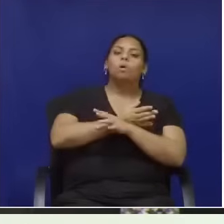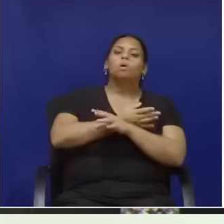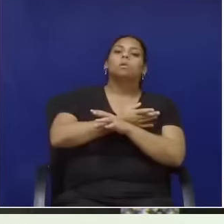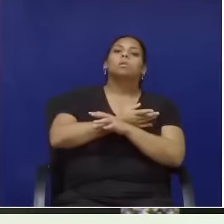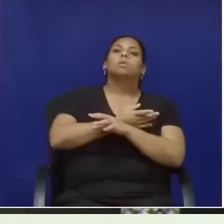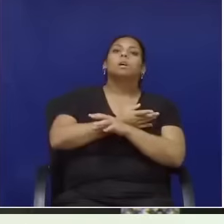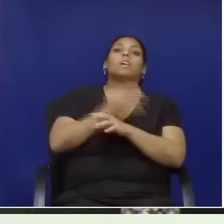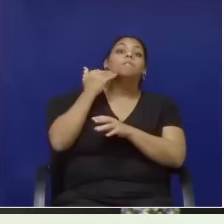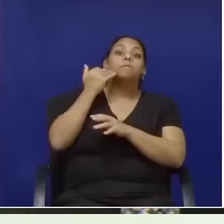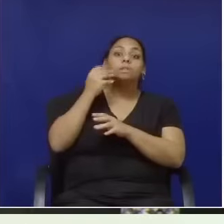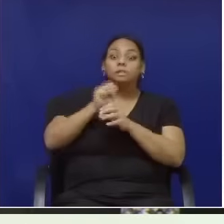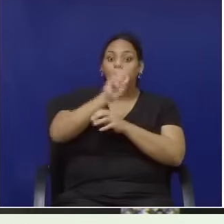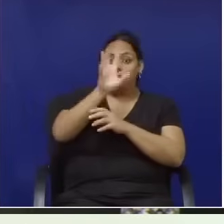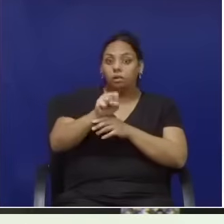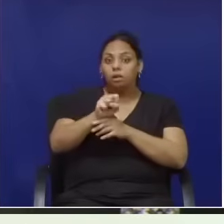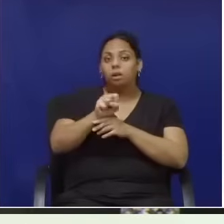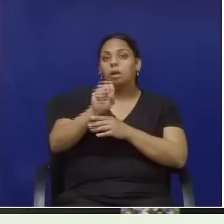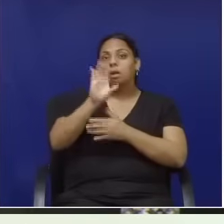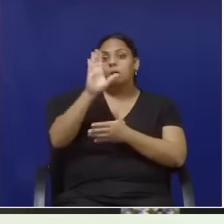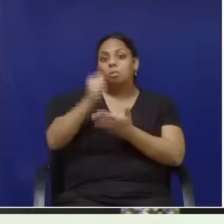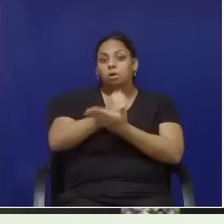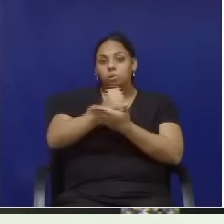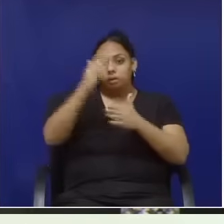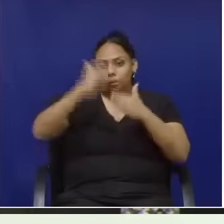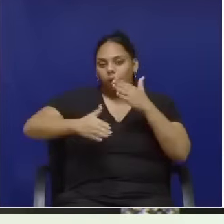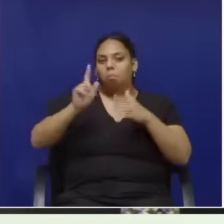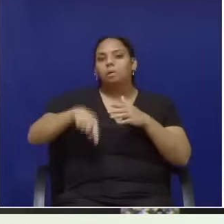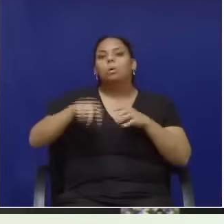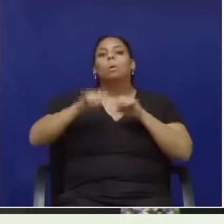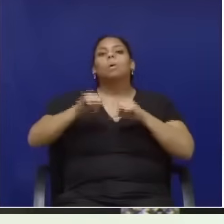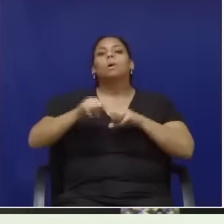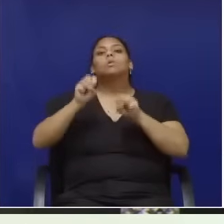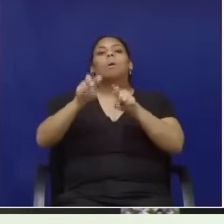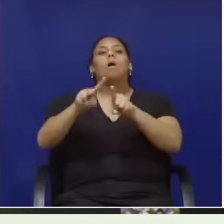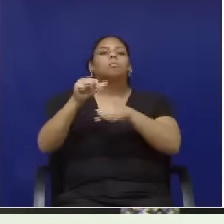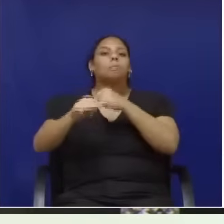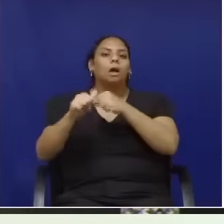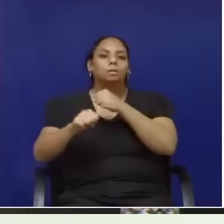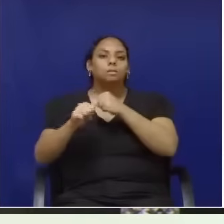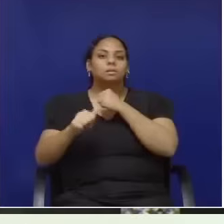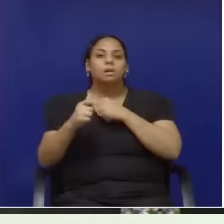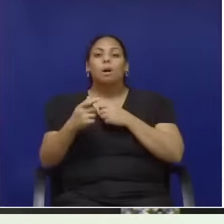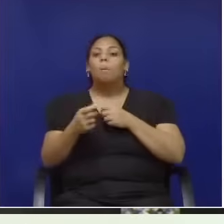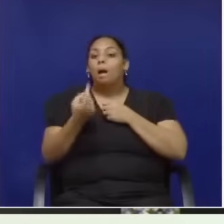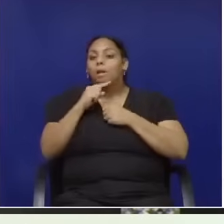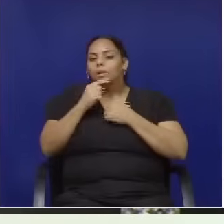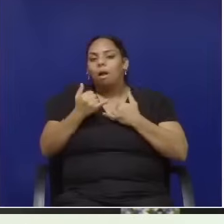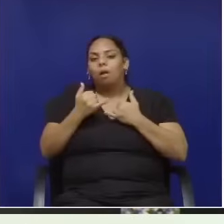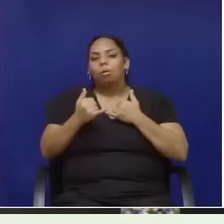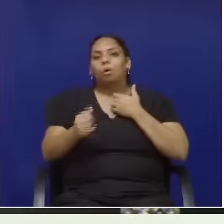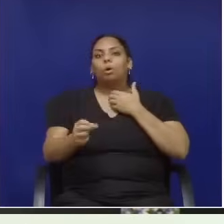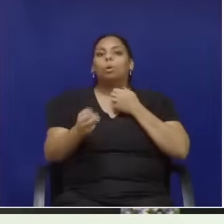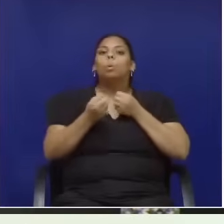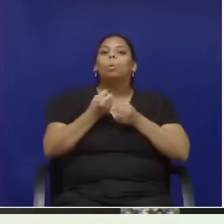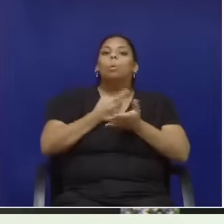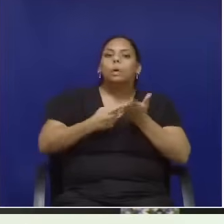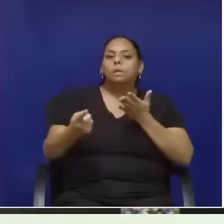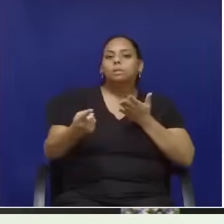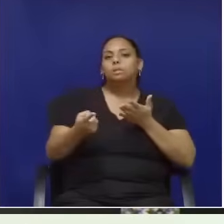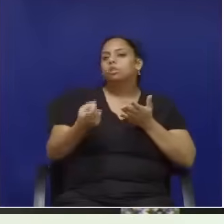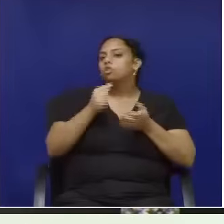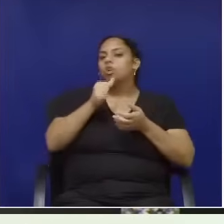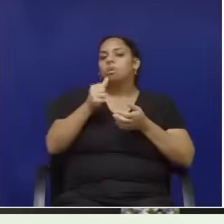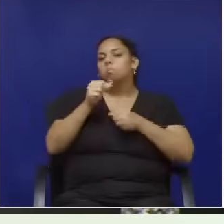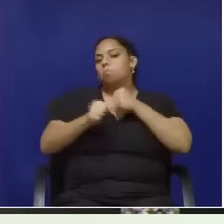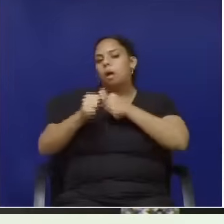had expired. In many of these centres, it now is a matter of weeks rather than months to get a new South African passport. Thank you.